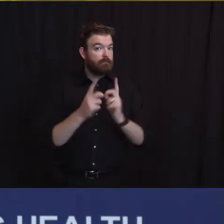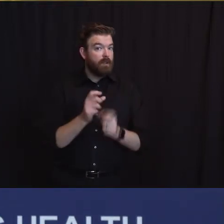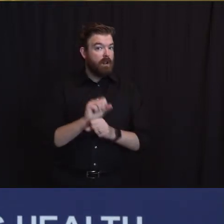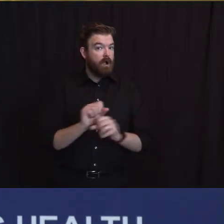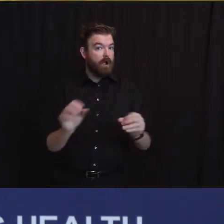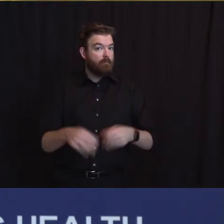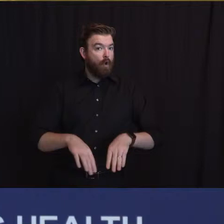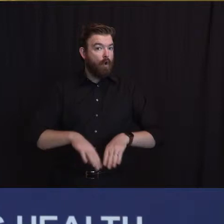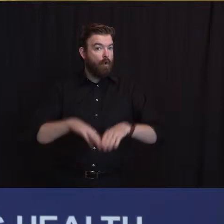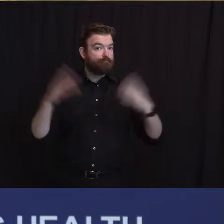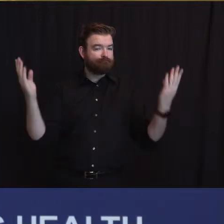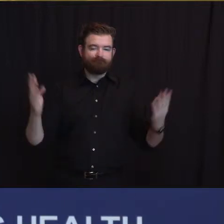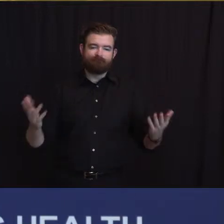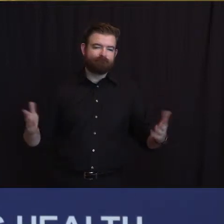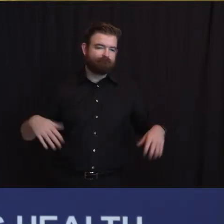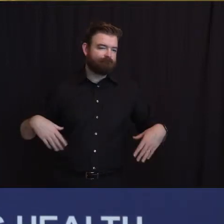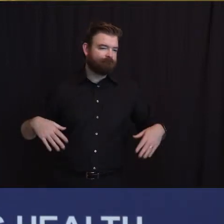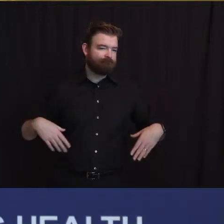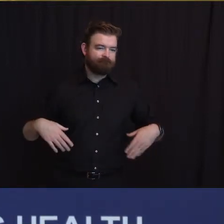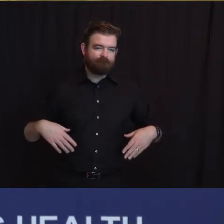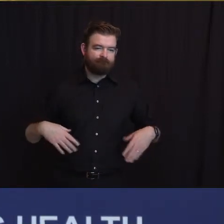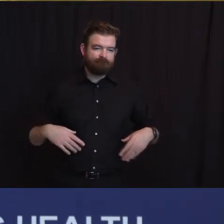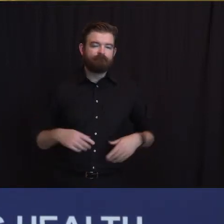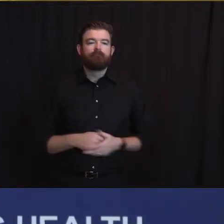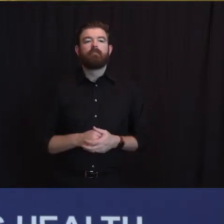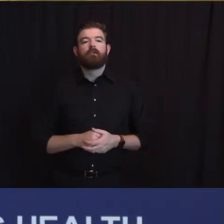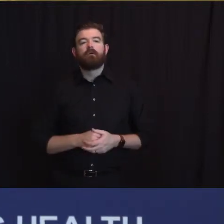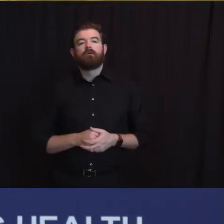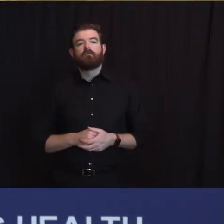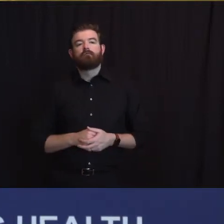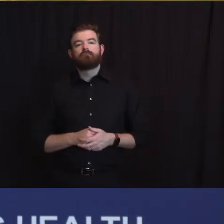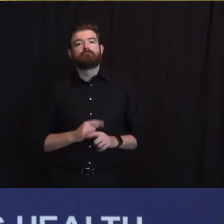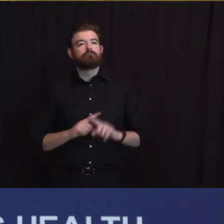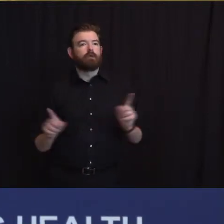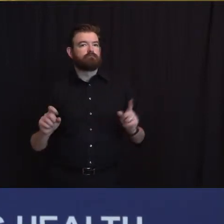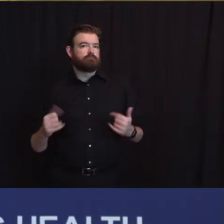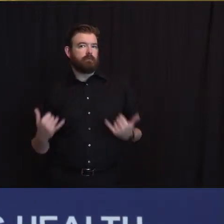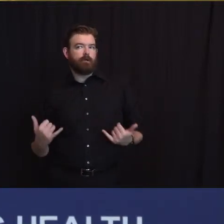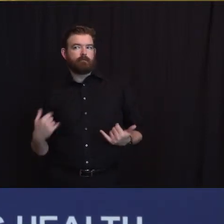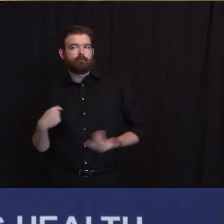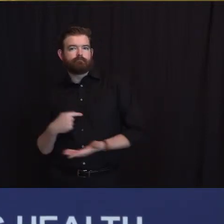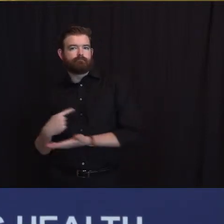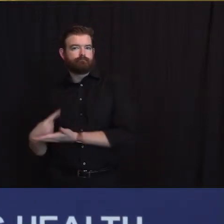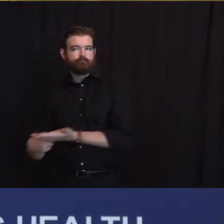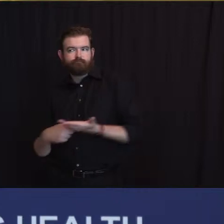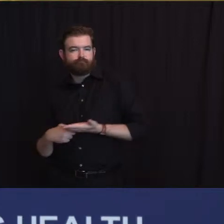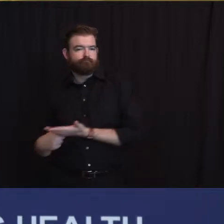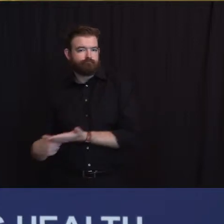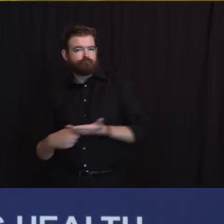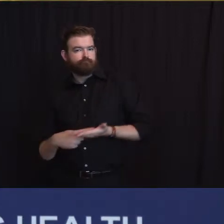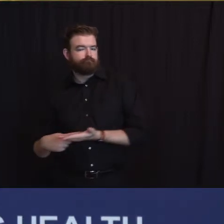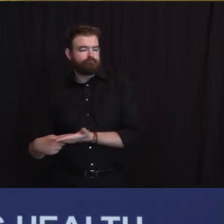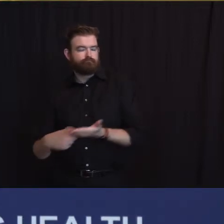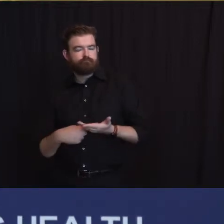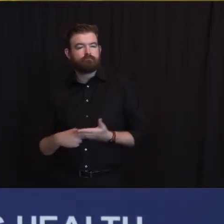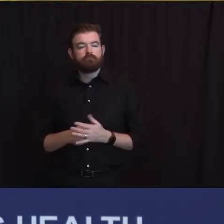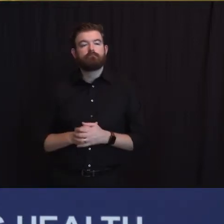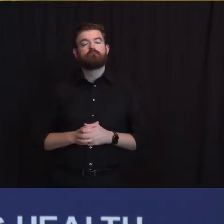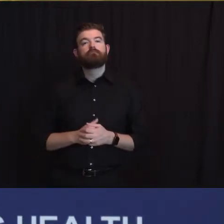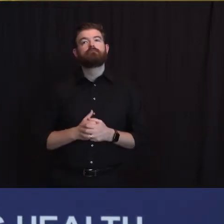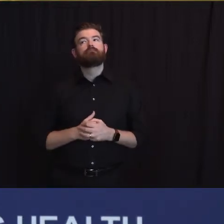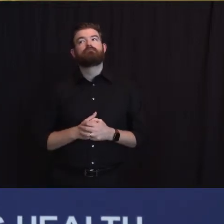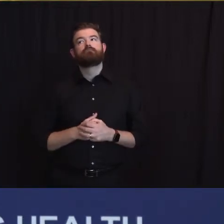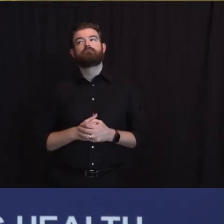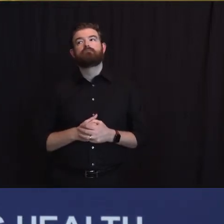imagine, that are picking up steam as we have taken the steps that we've taken, and as most importantly,